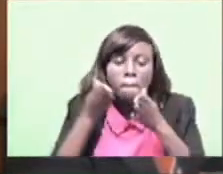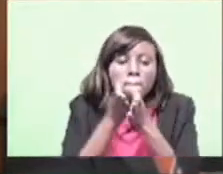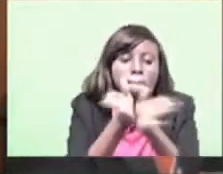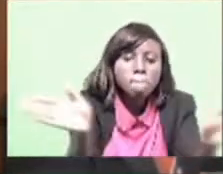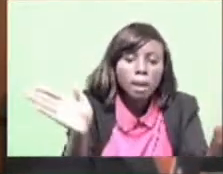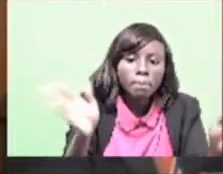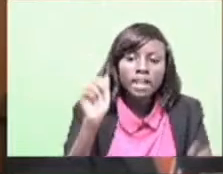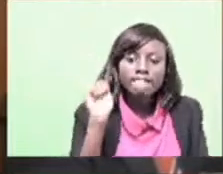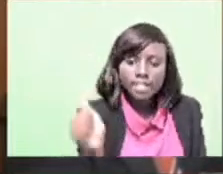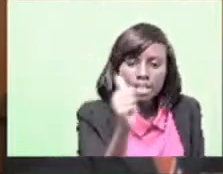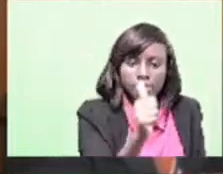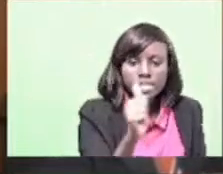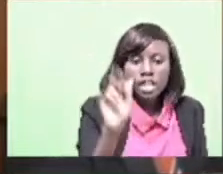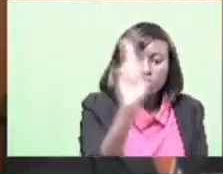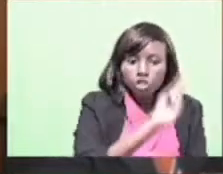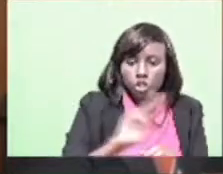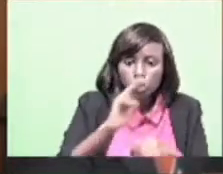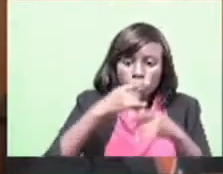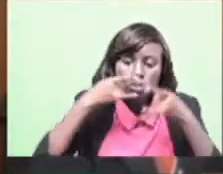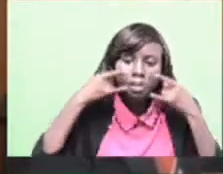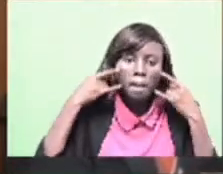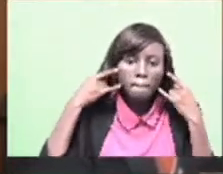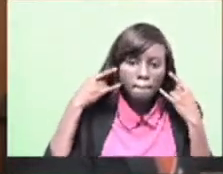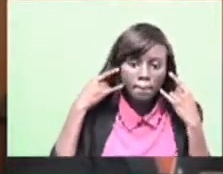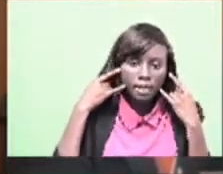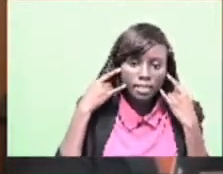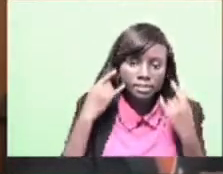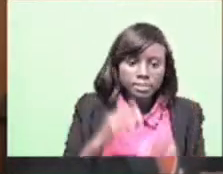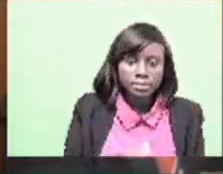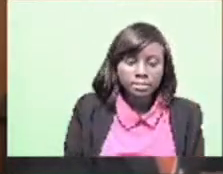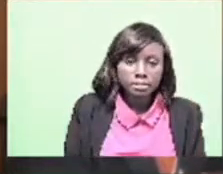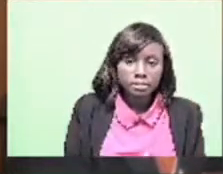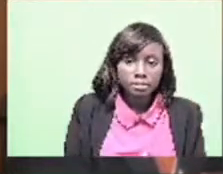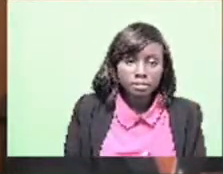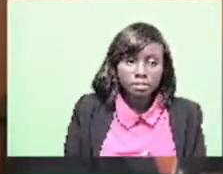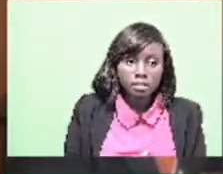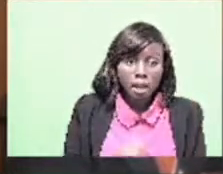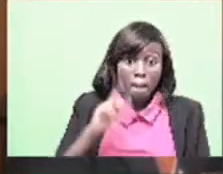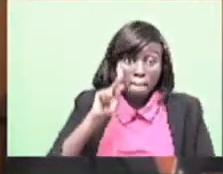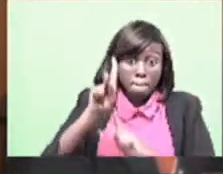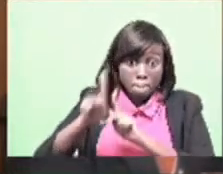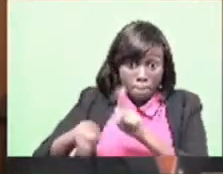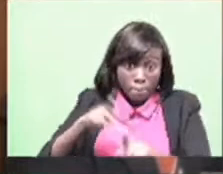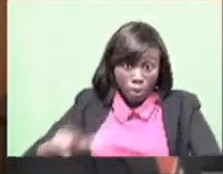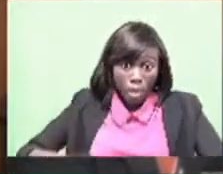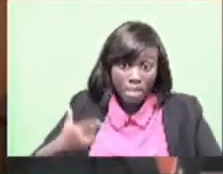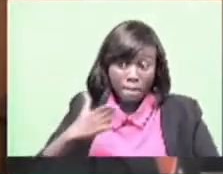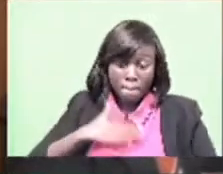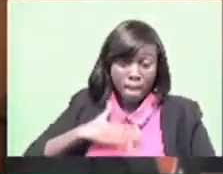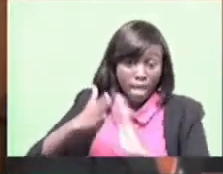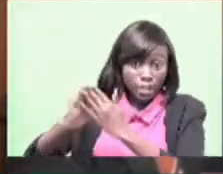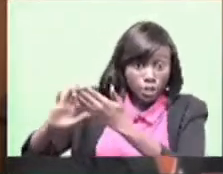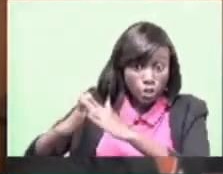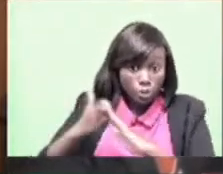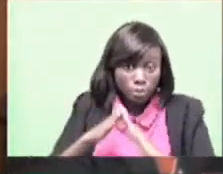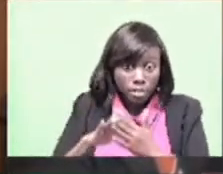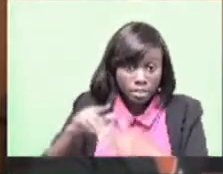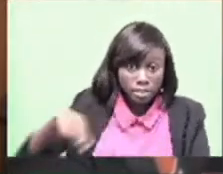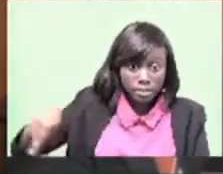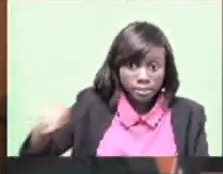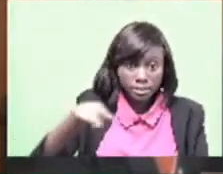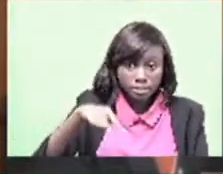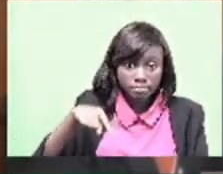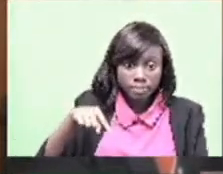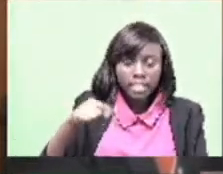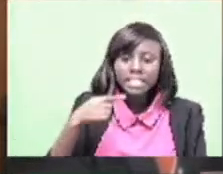the response that I have been getting from my constituents, Madam Speaker, is that sometimes they don't believe what is being said